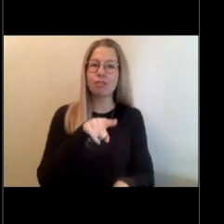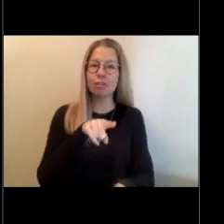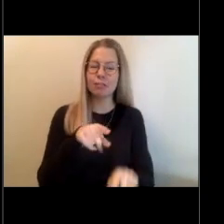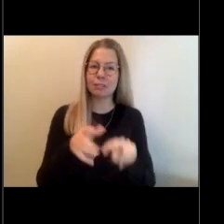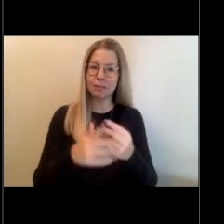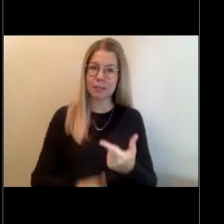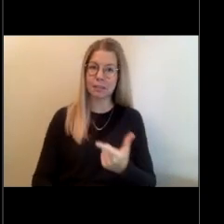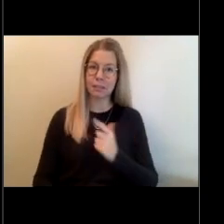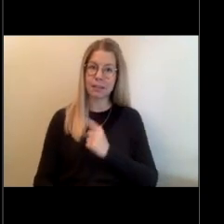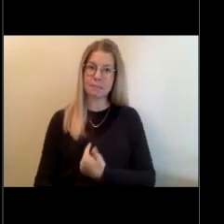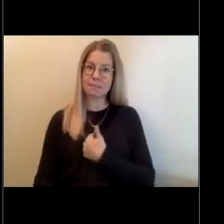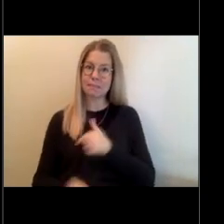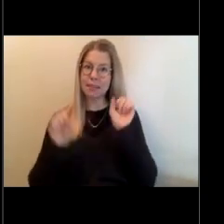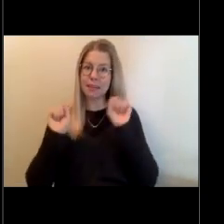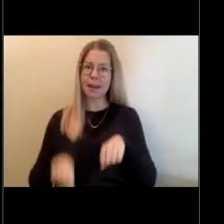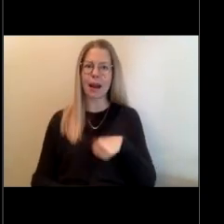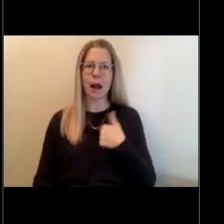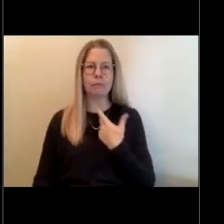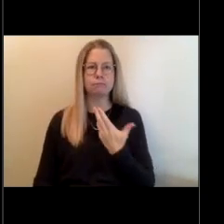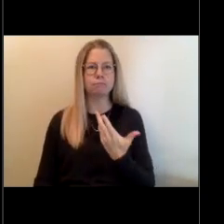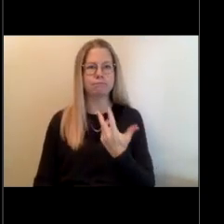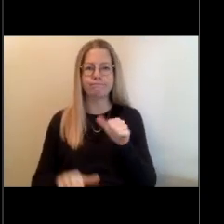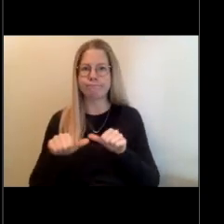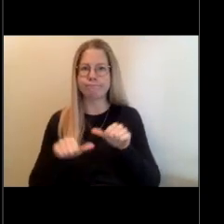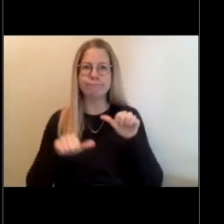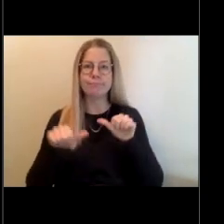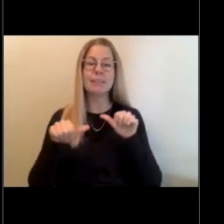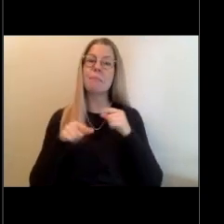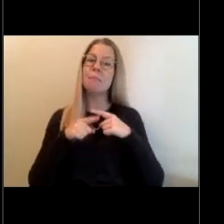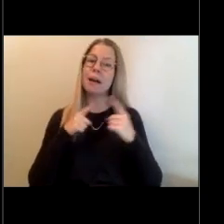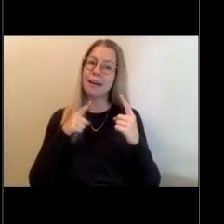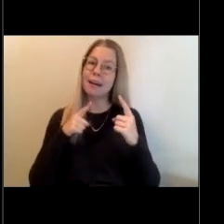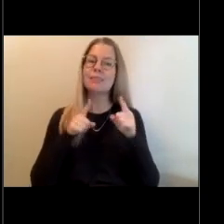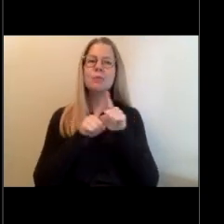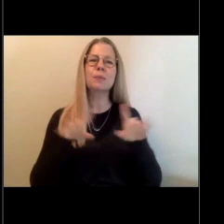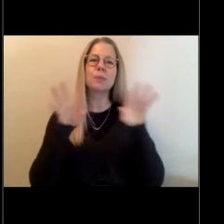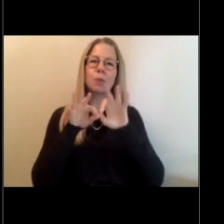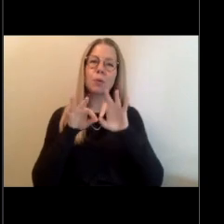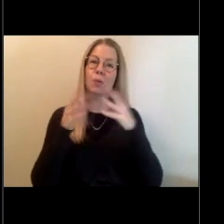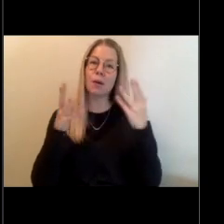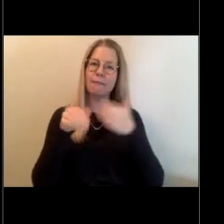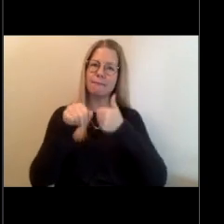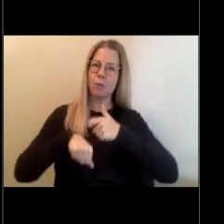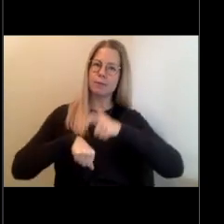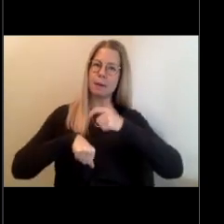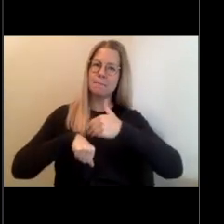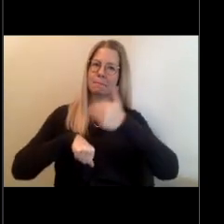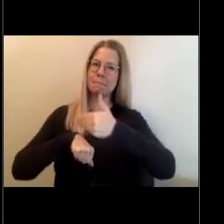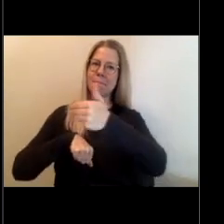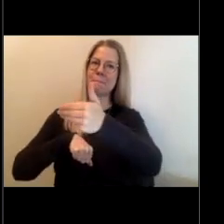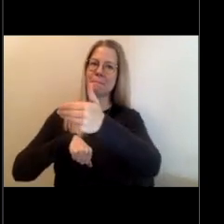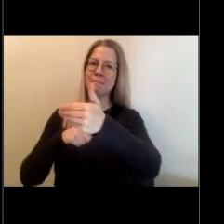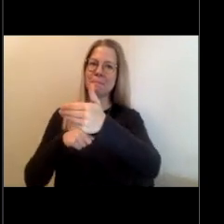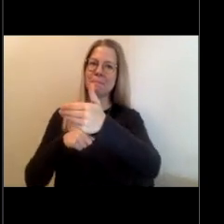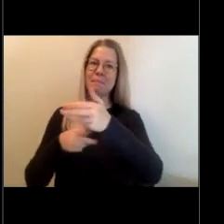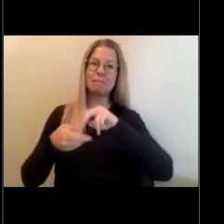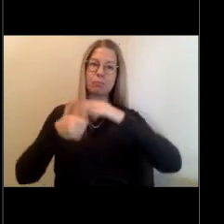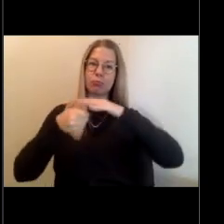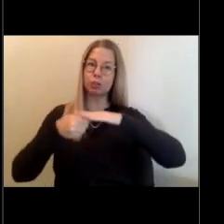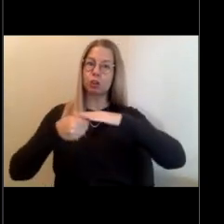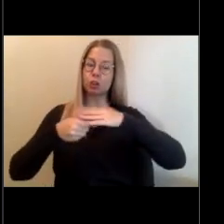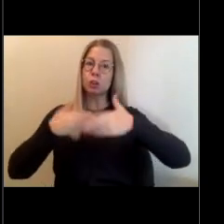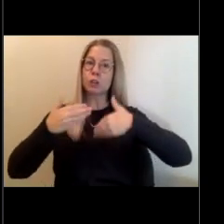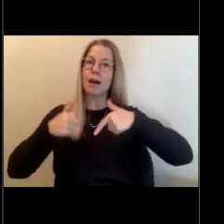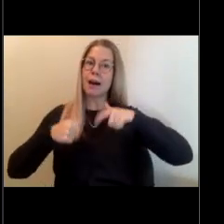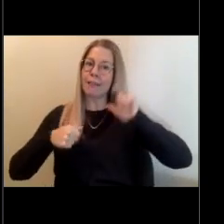helpful to get you going. Know what it needs to be done. One of the best lessons is one that I think we learn over and over